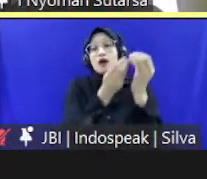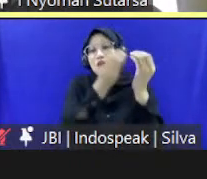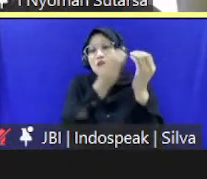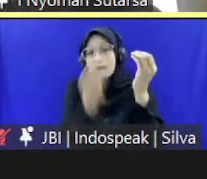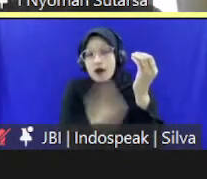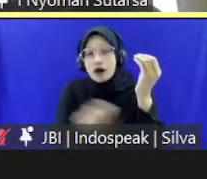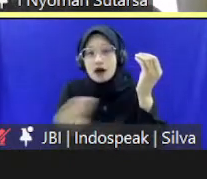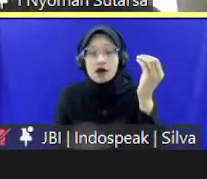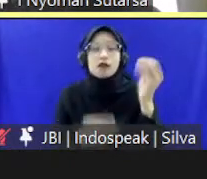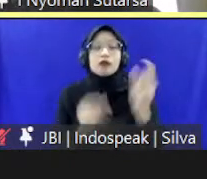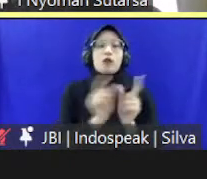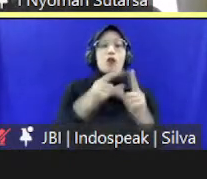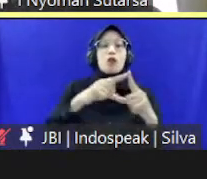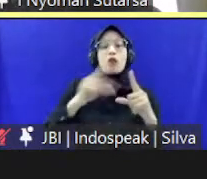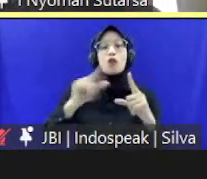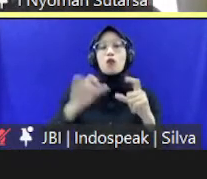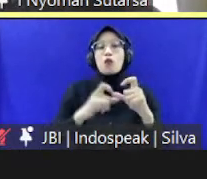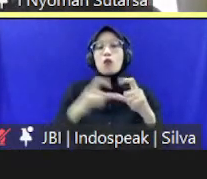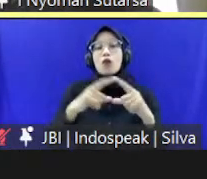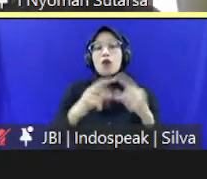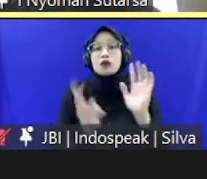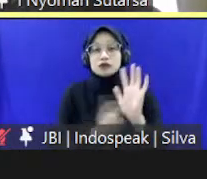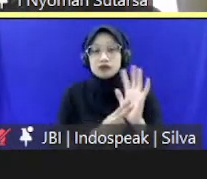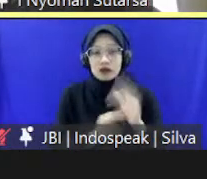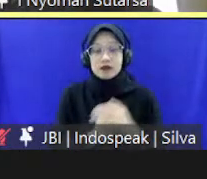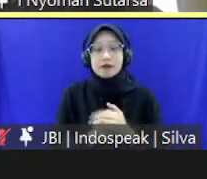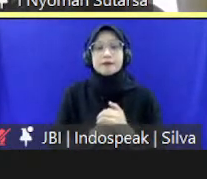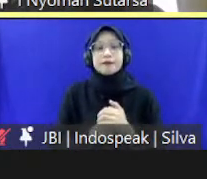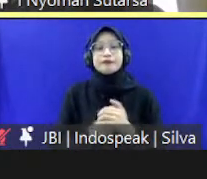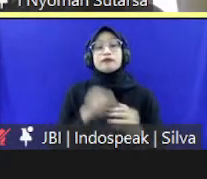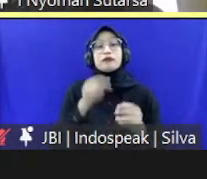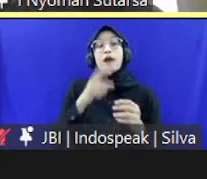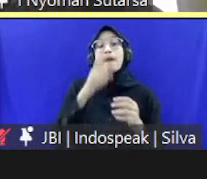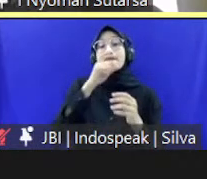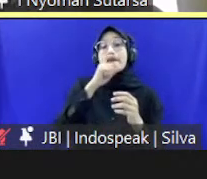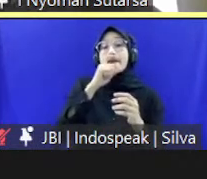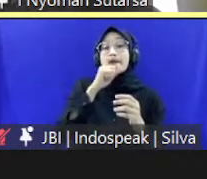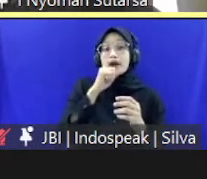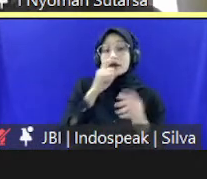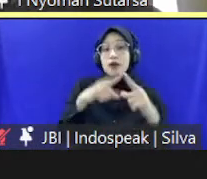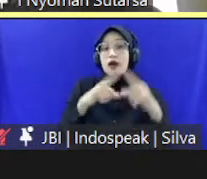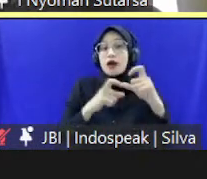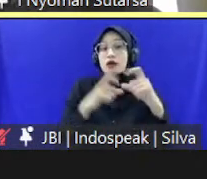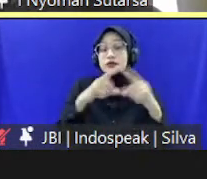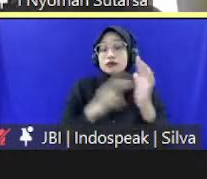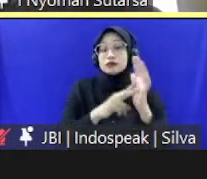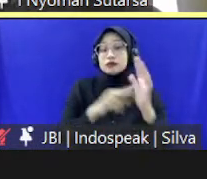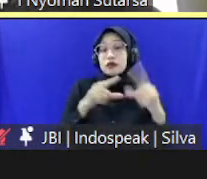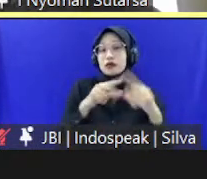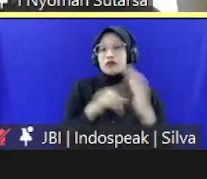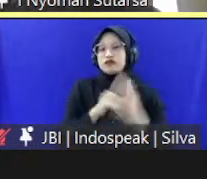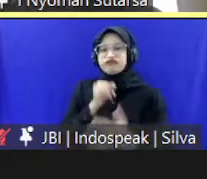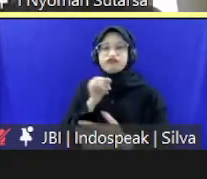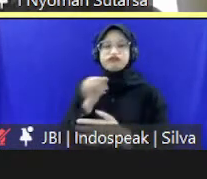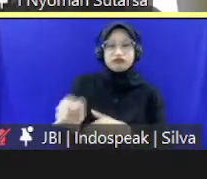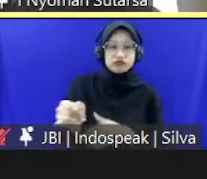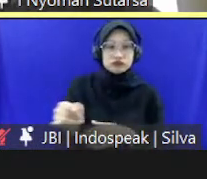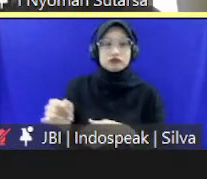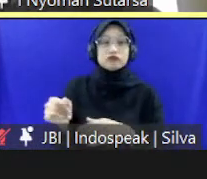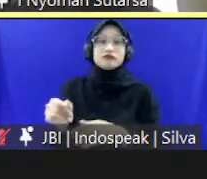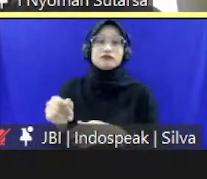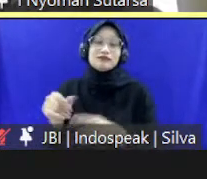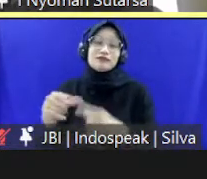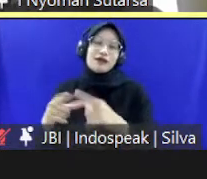many people around her had blamed her for her choice. She was socially punished because she did not conform to